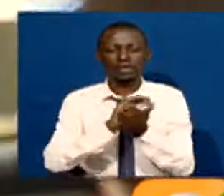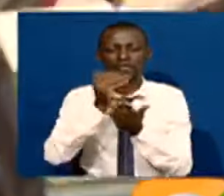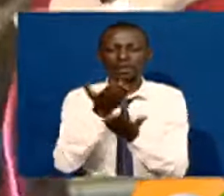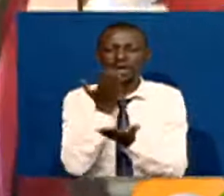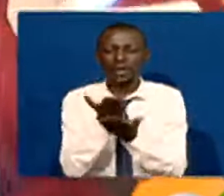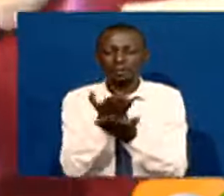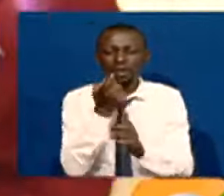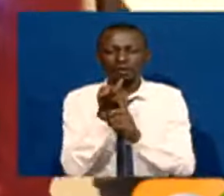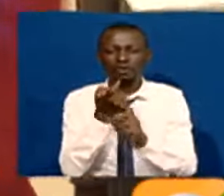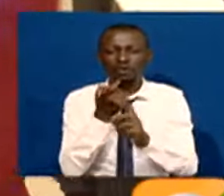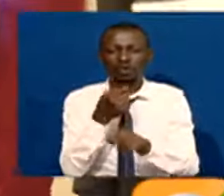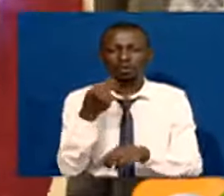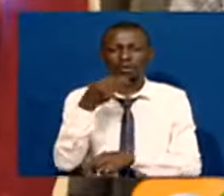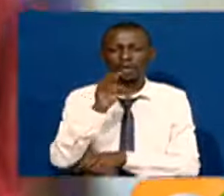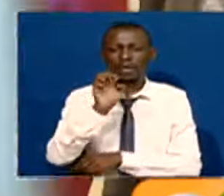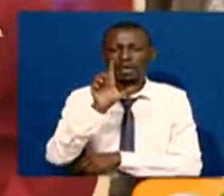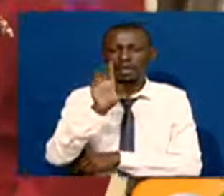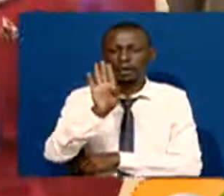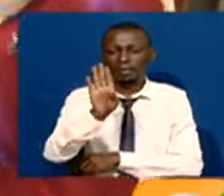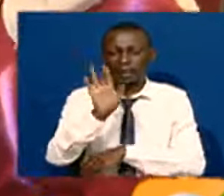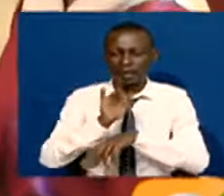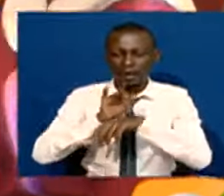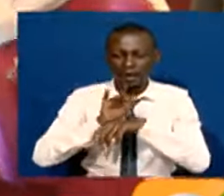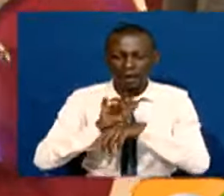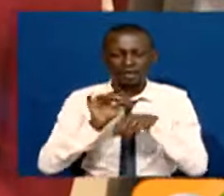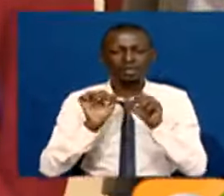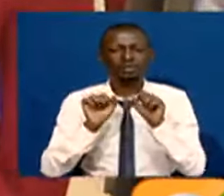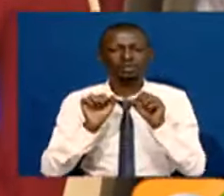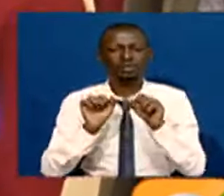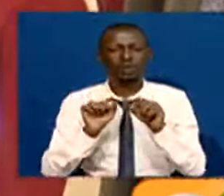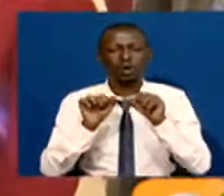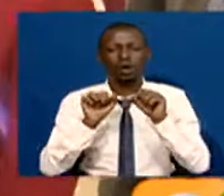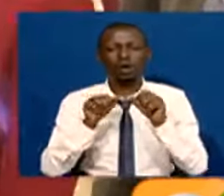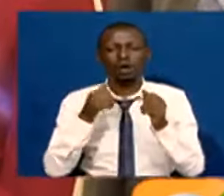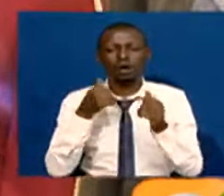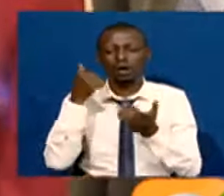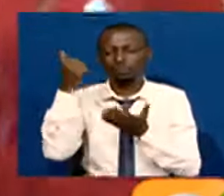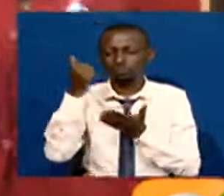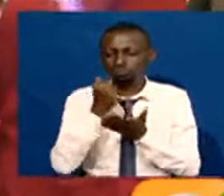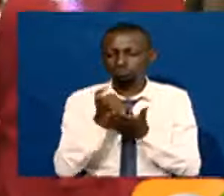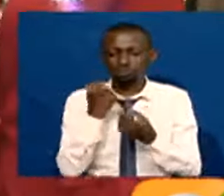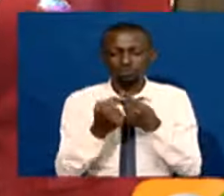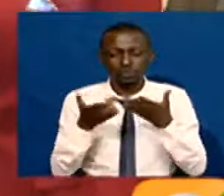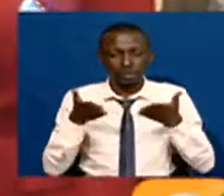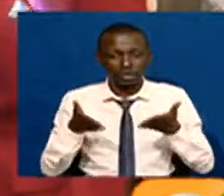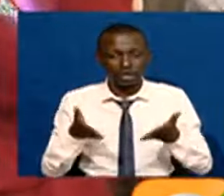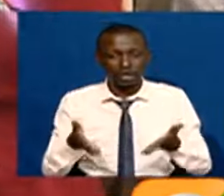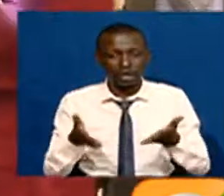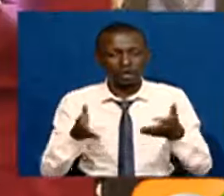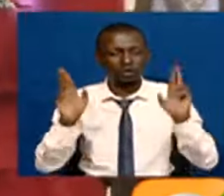Higher Education Funds Board in good time to enable them to be ready for admission later this year. Brenda Wanga, Citizen TV.